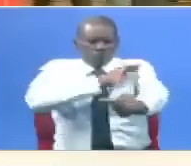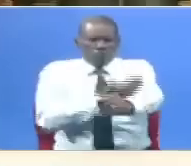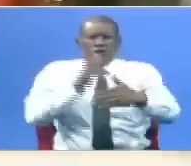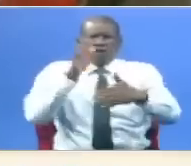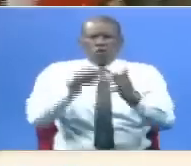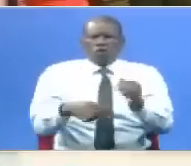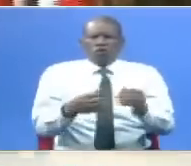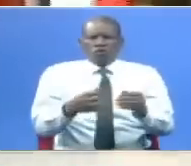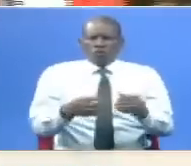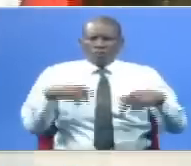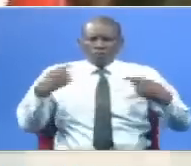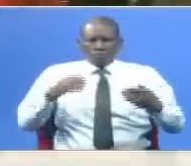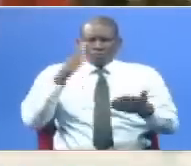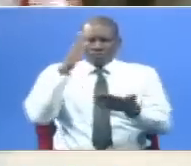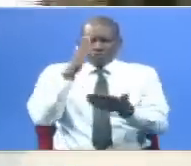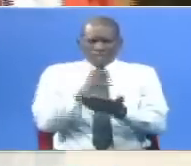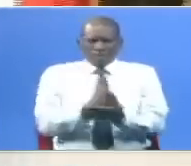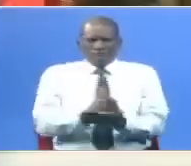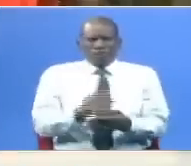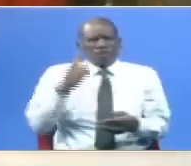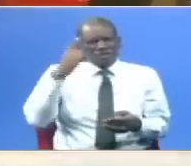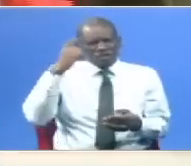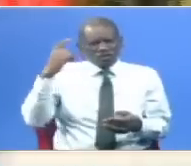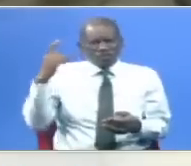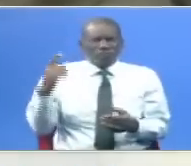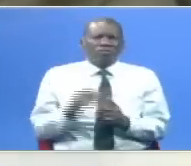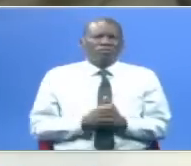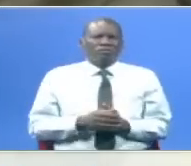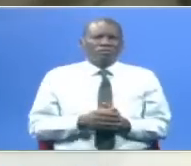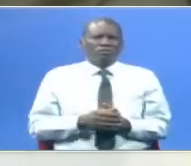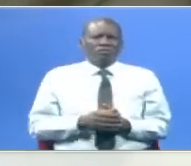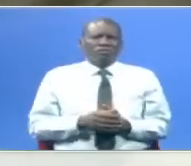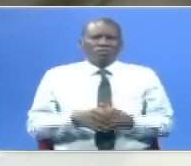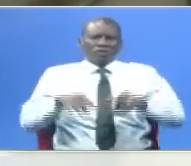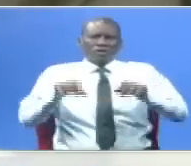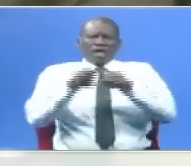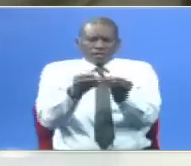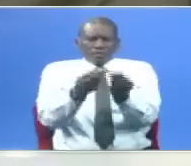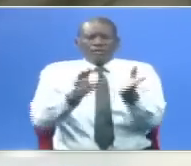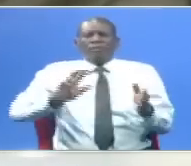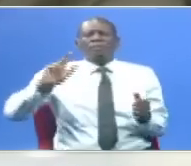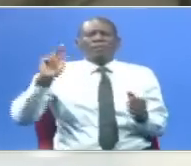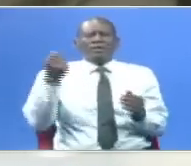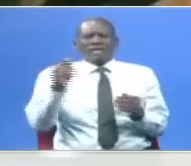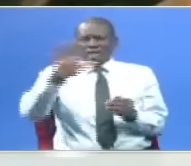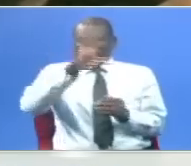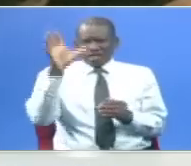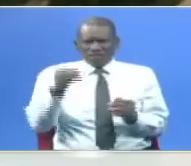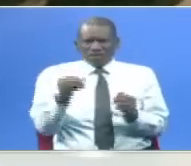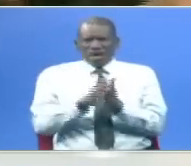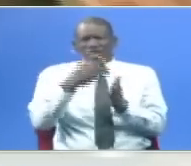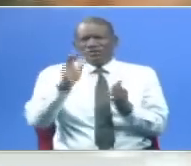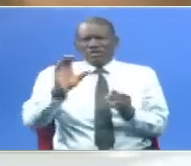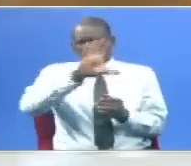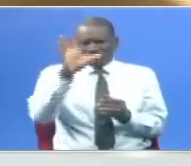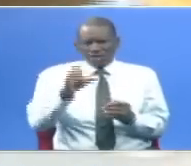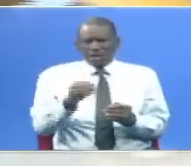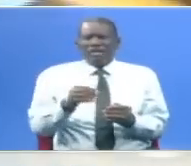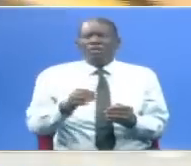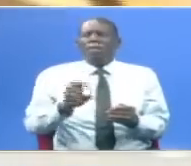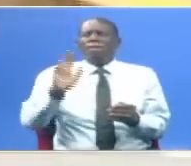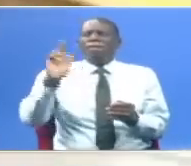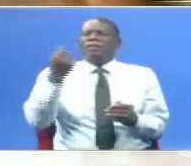most people still believed was a dream. Just like most presidents in Africa and beyond, he wanted